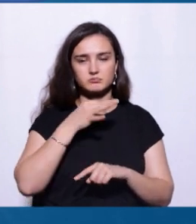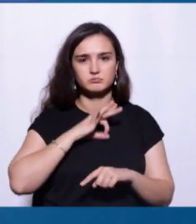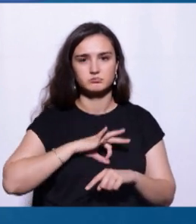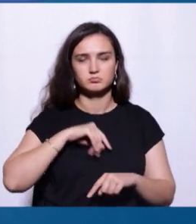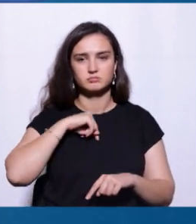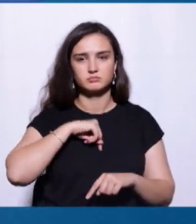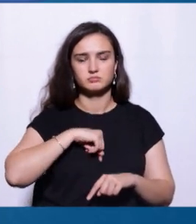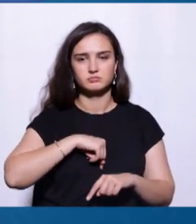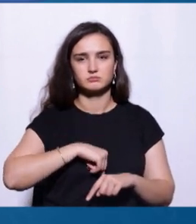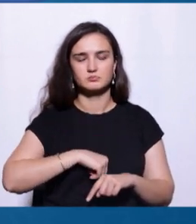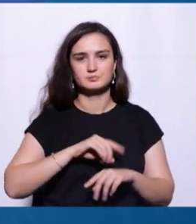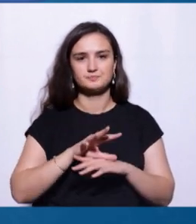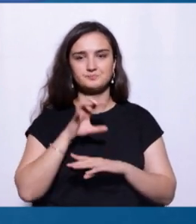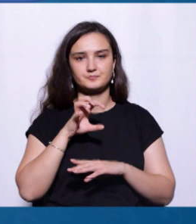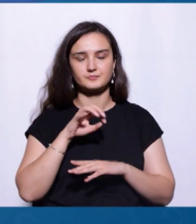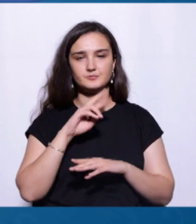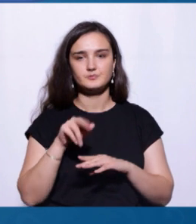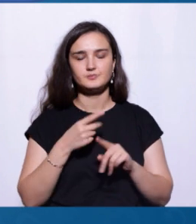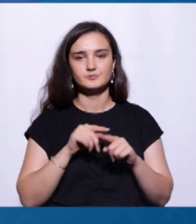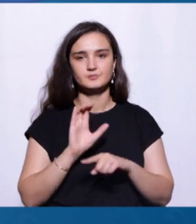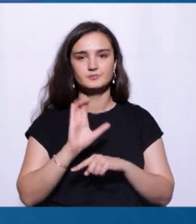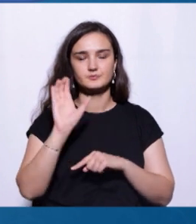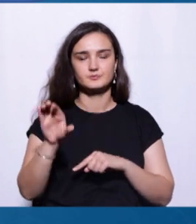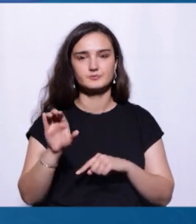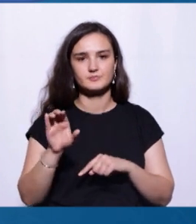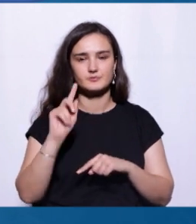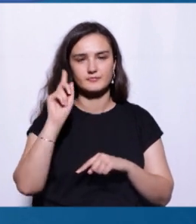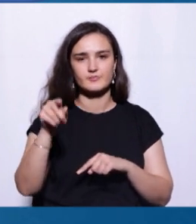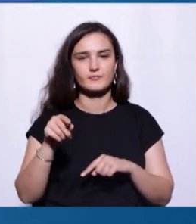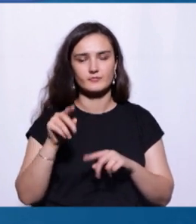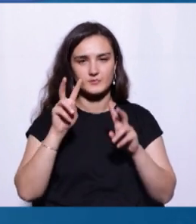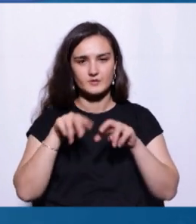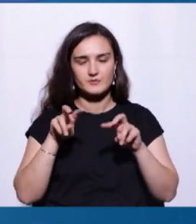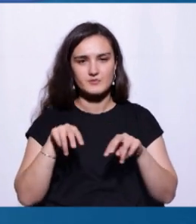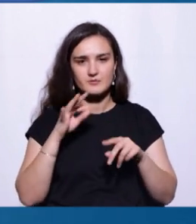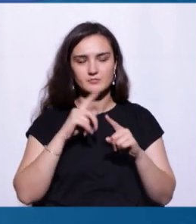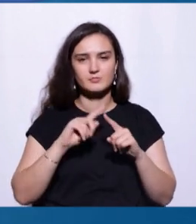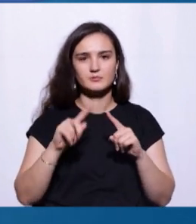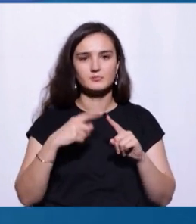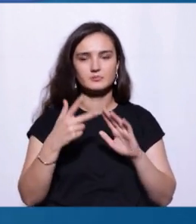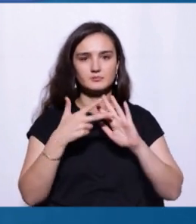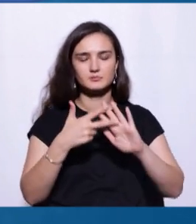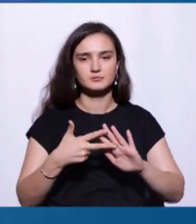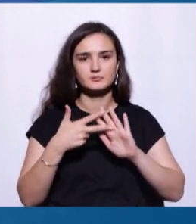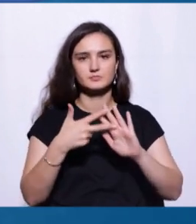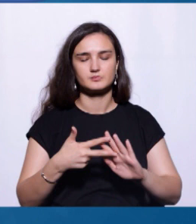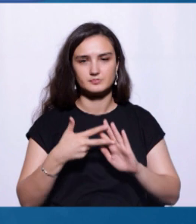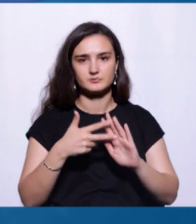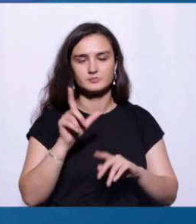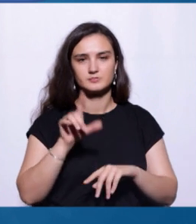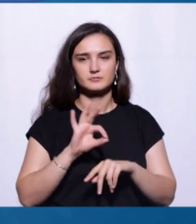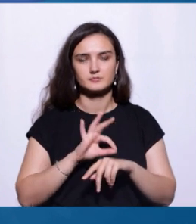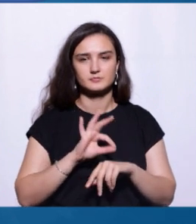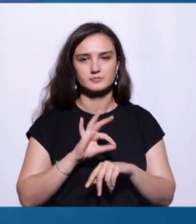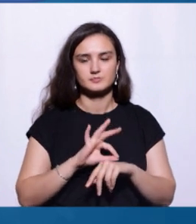through the body, taking pictures and sending them to the recorder device. After 8 hours, the